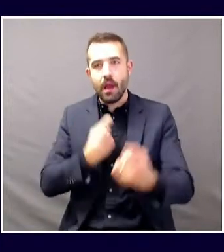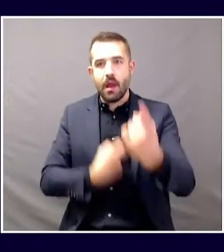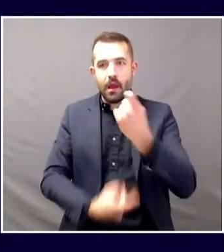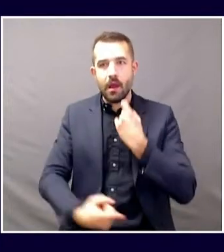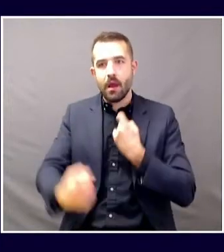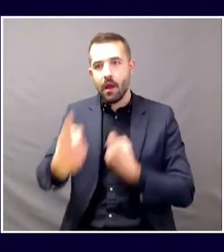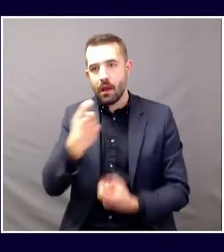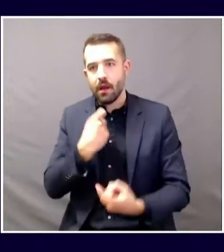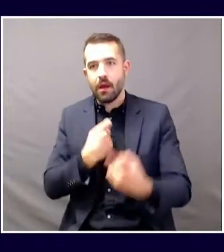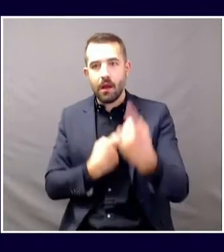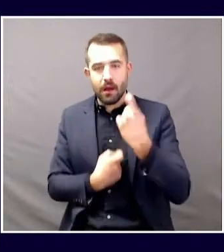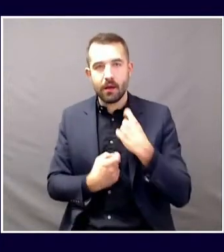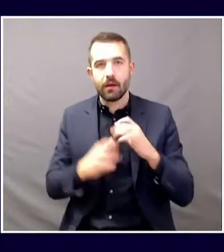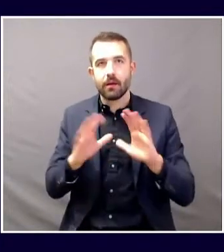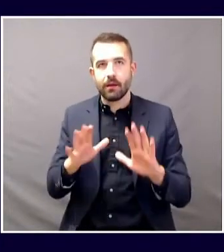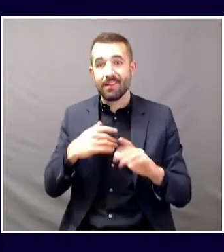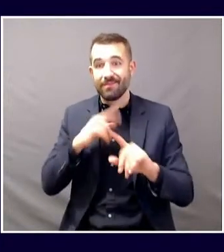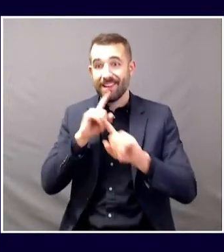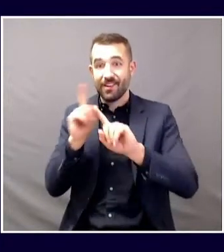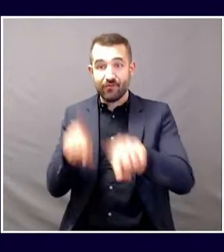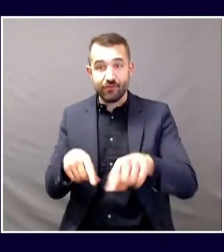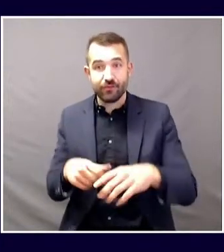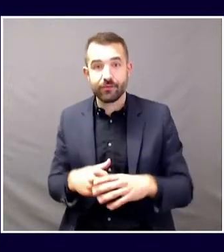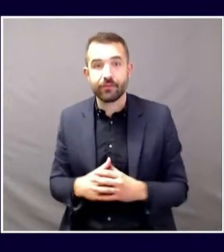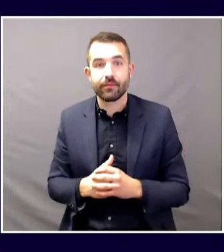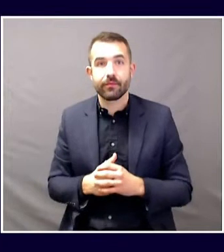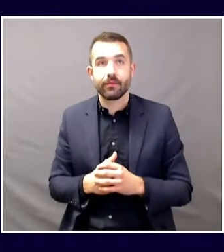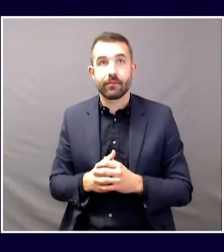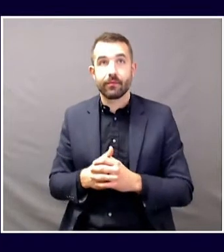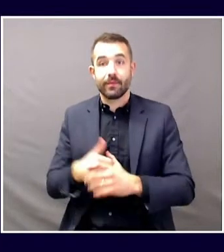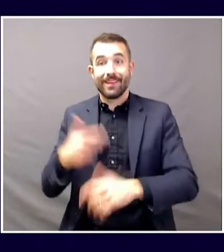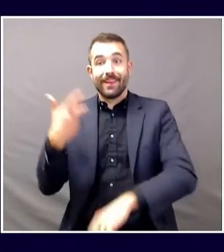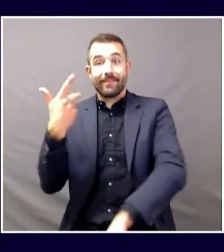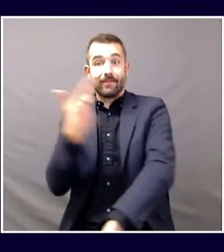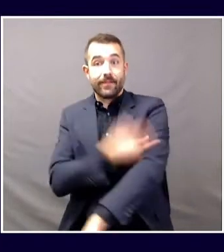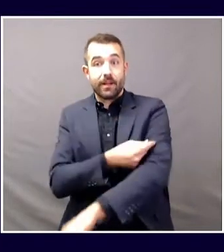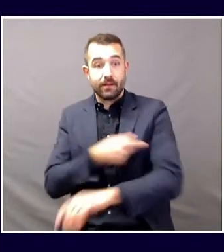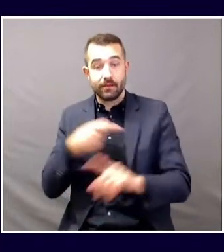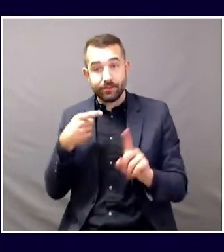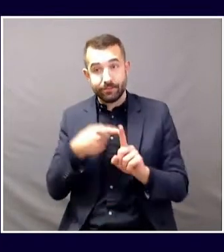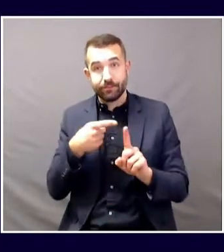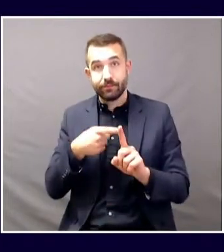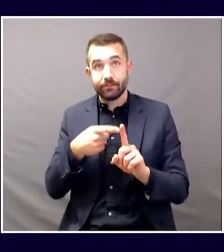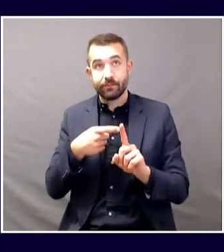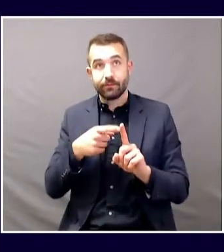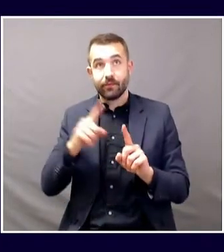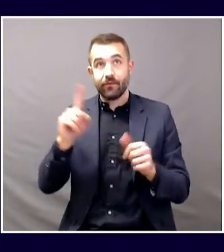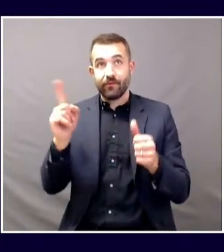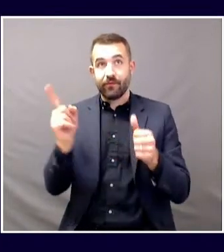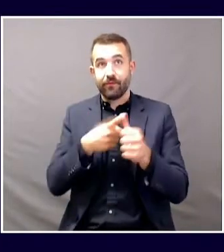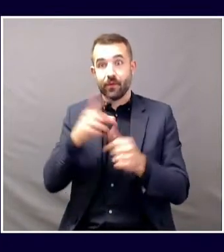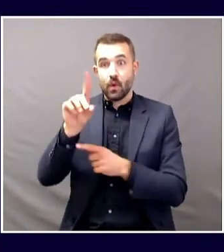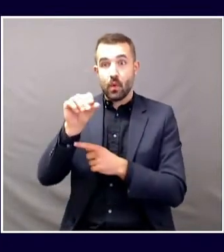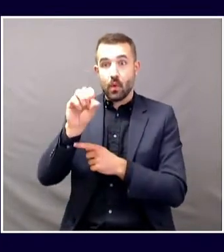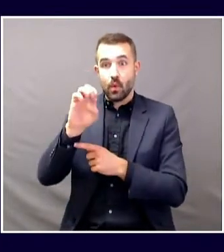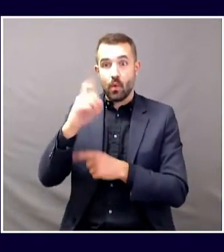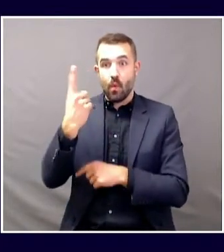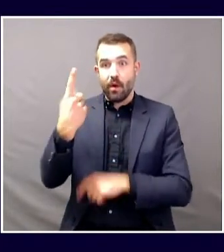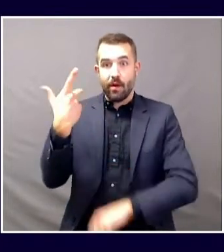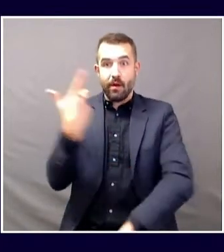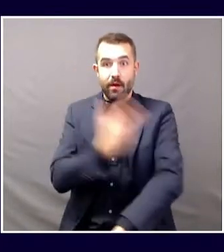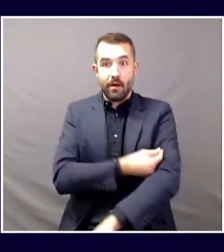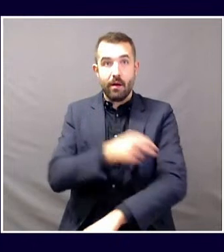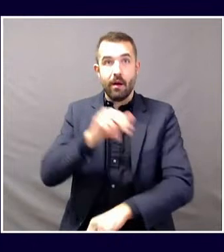that mixing and matching of one vaccine for the first dose and then another one for the second dose is not something